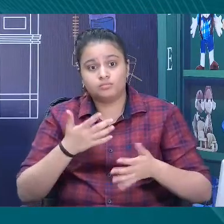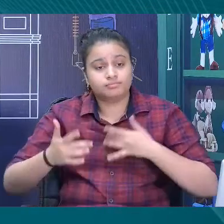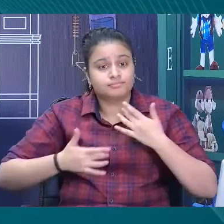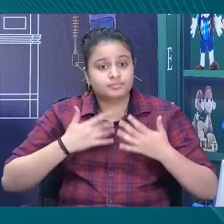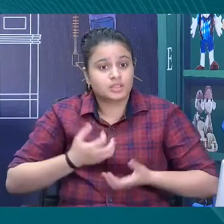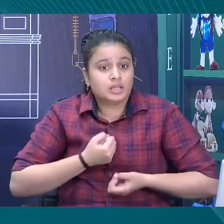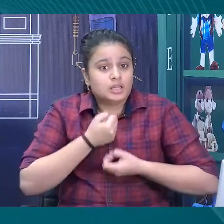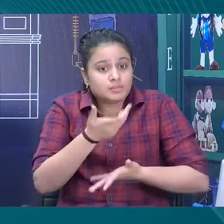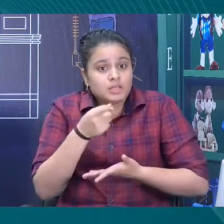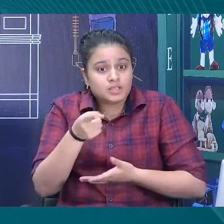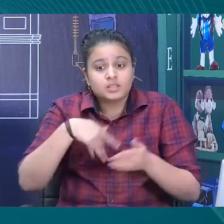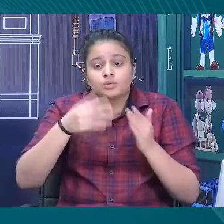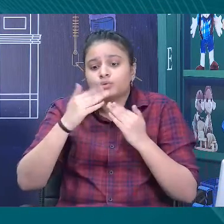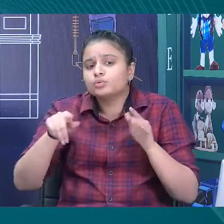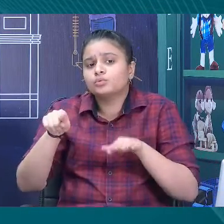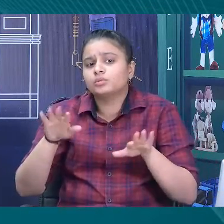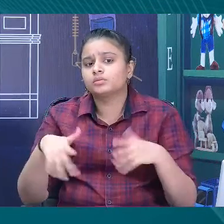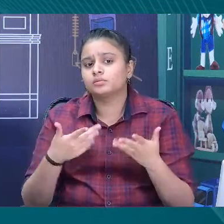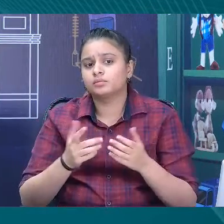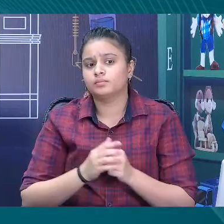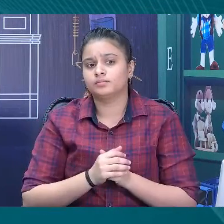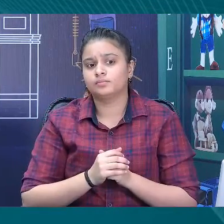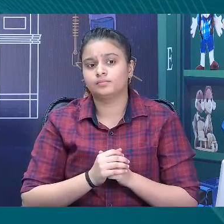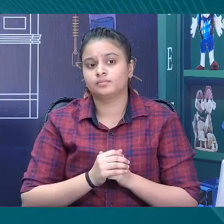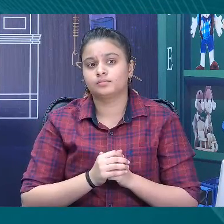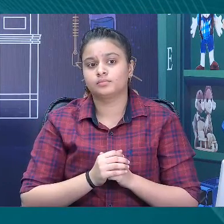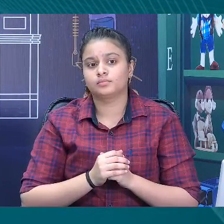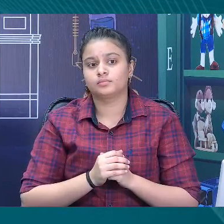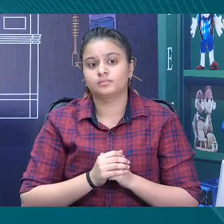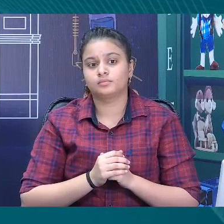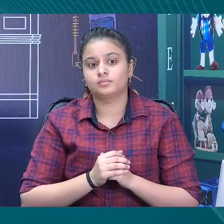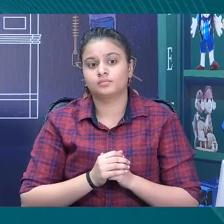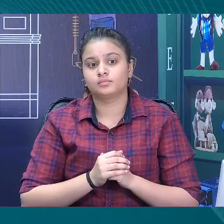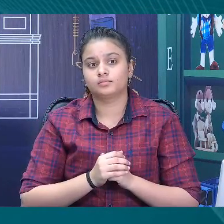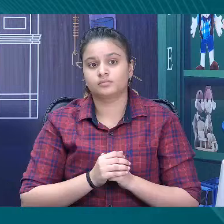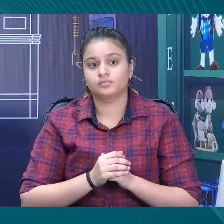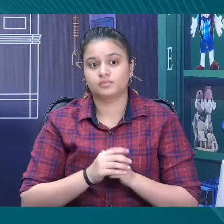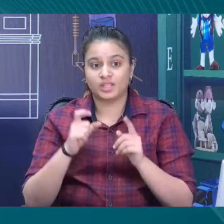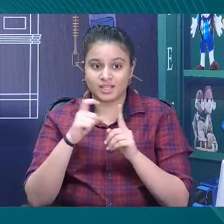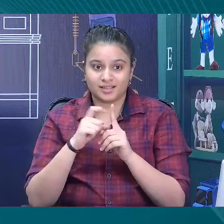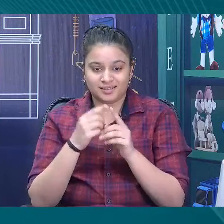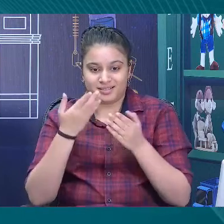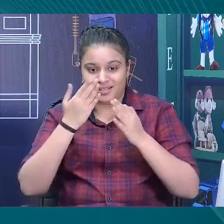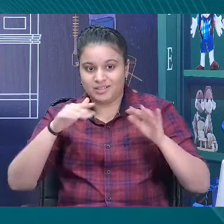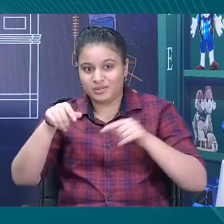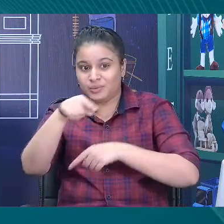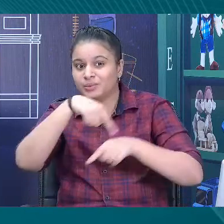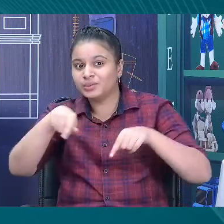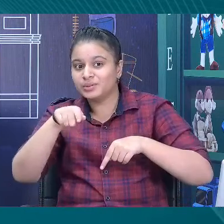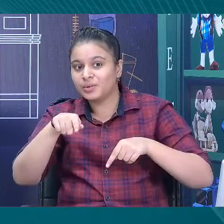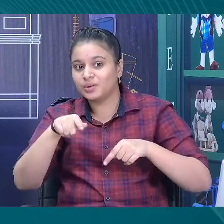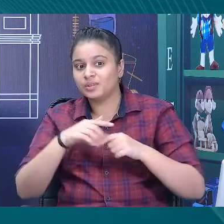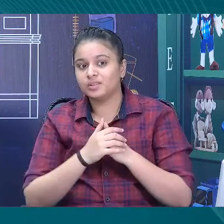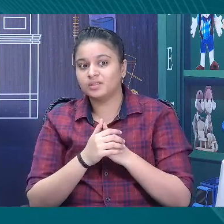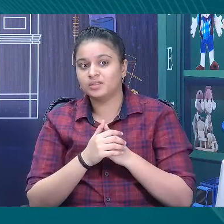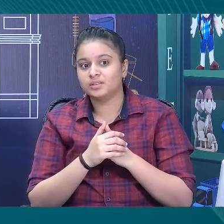child. So often we find that children with dyslexia would much prefer to,